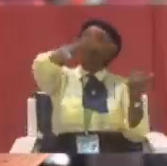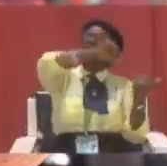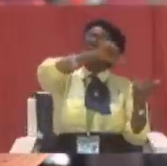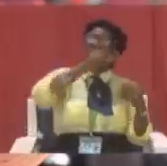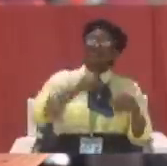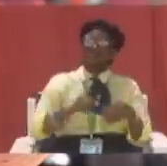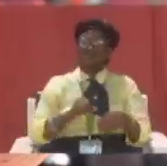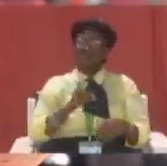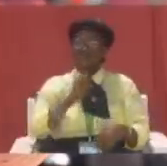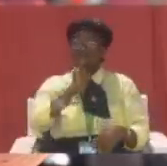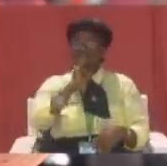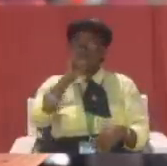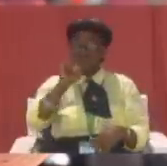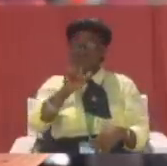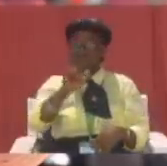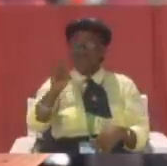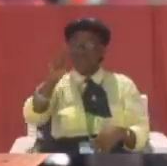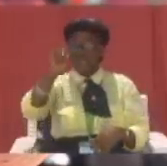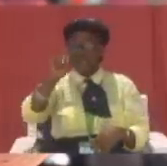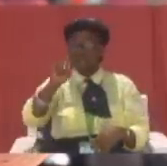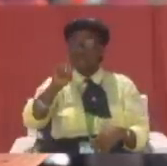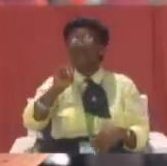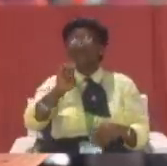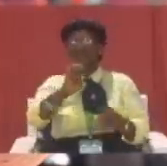is an evidence